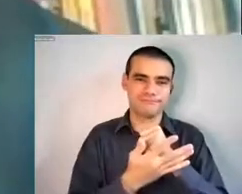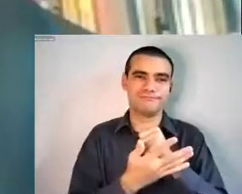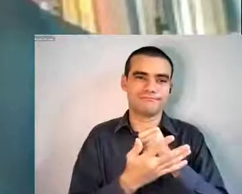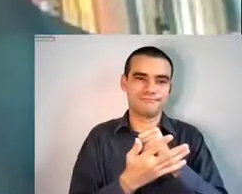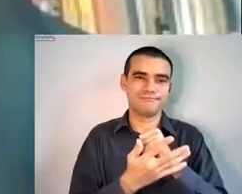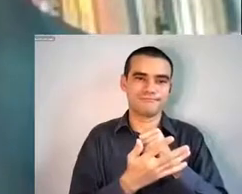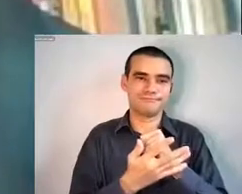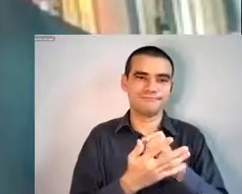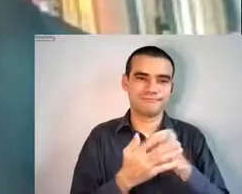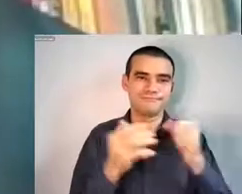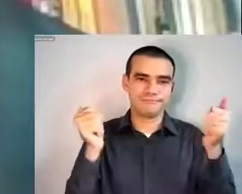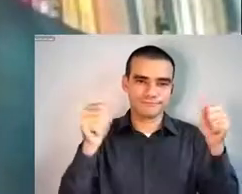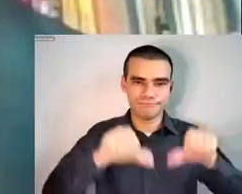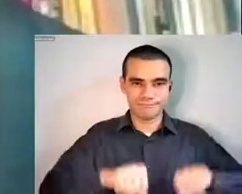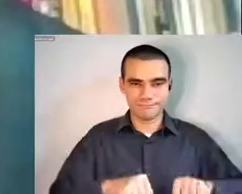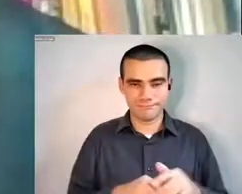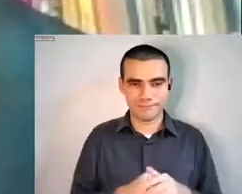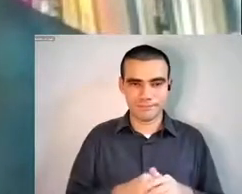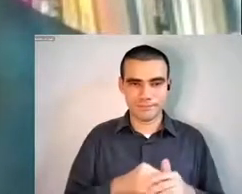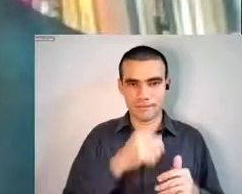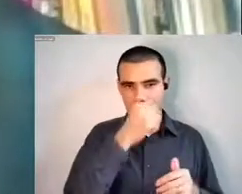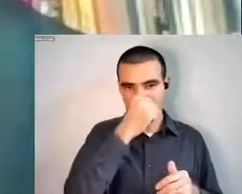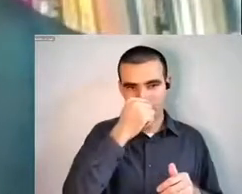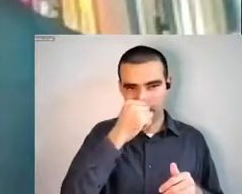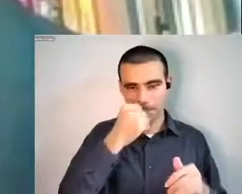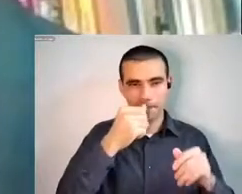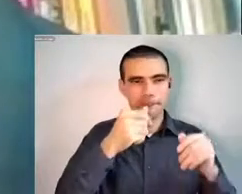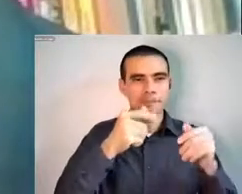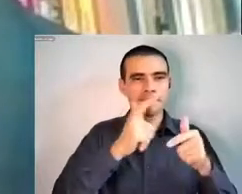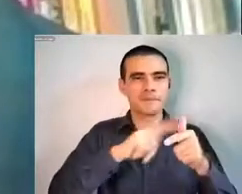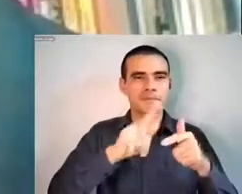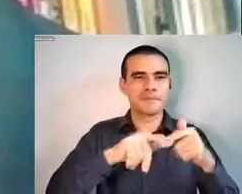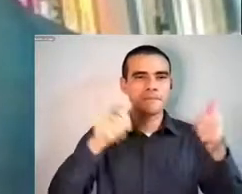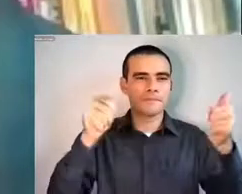pandemic. But there is something about crisis.